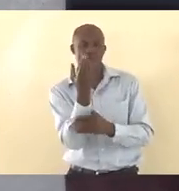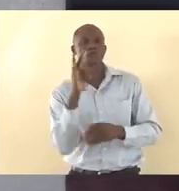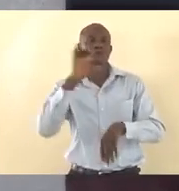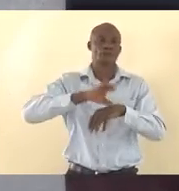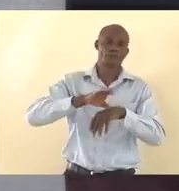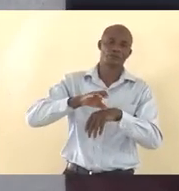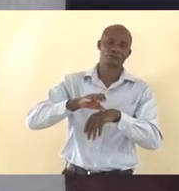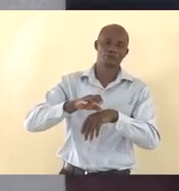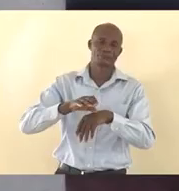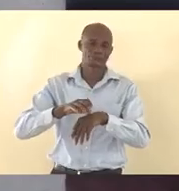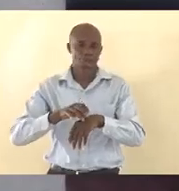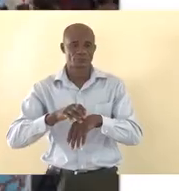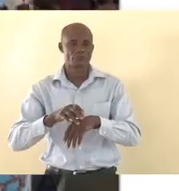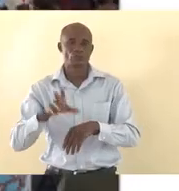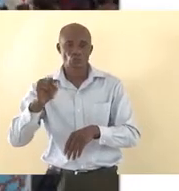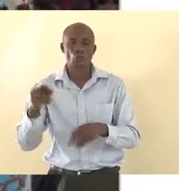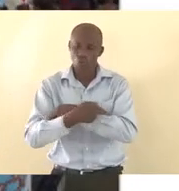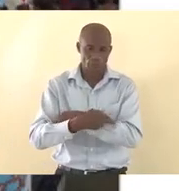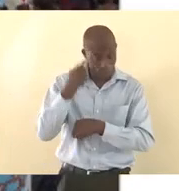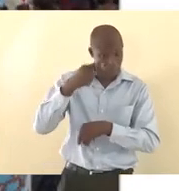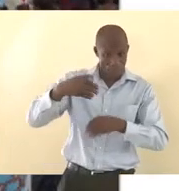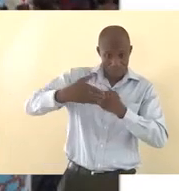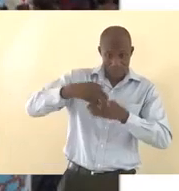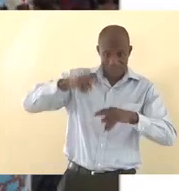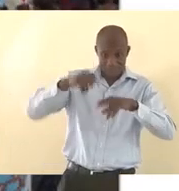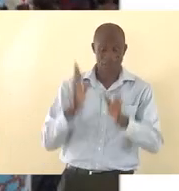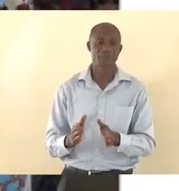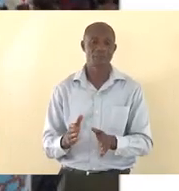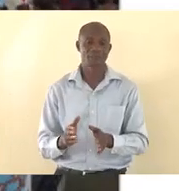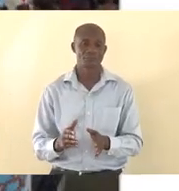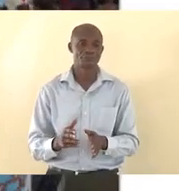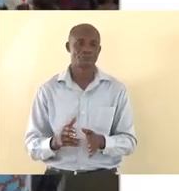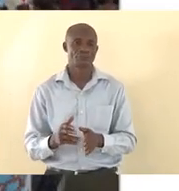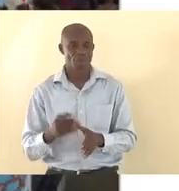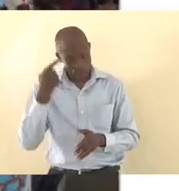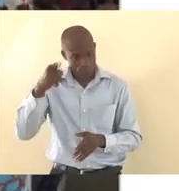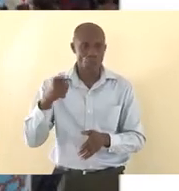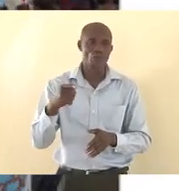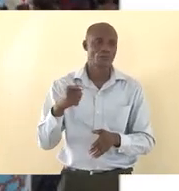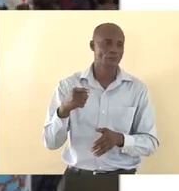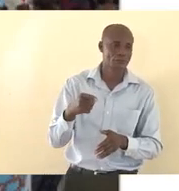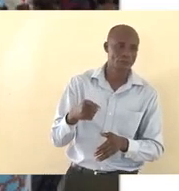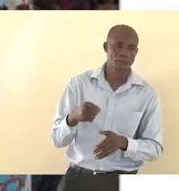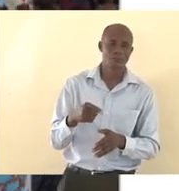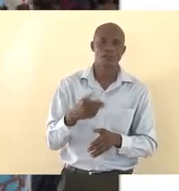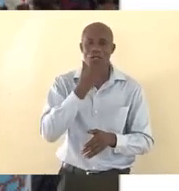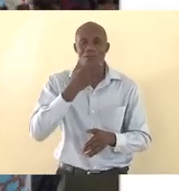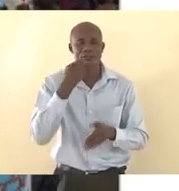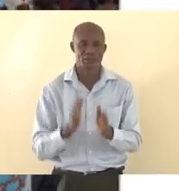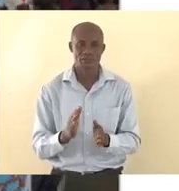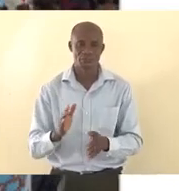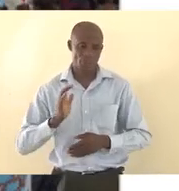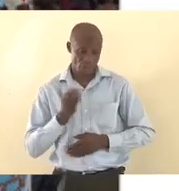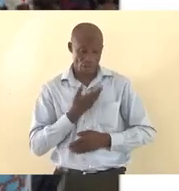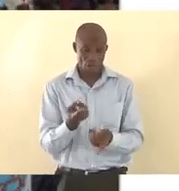for backbenchers or passive onlookers, for anonymous members, for armchair critics. Our coming together is what makes